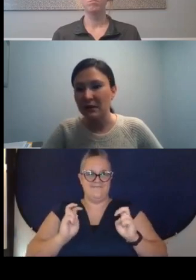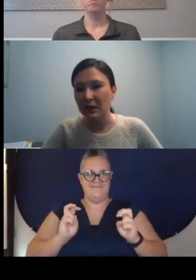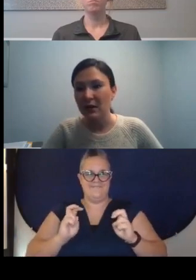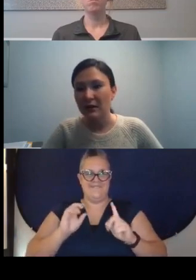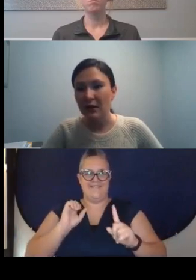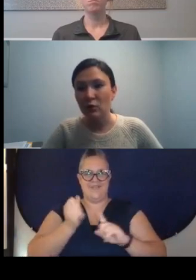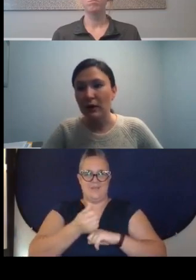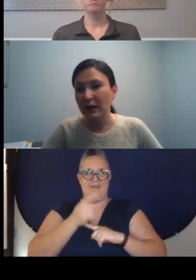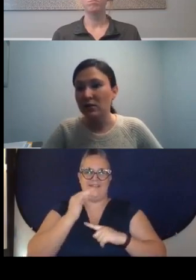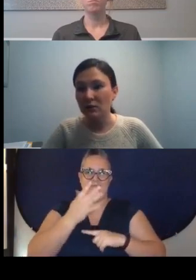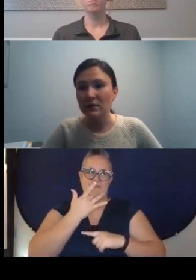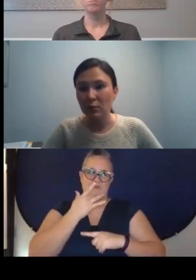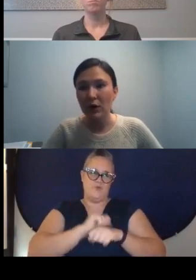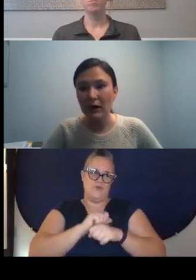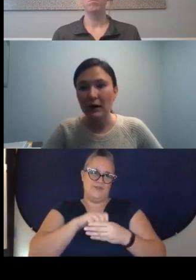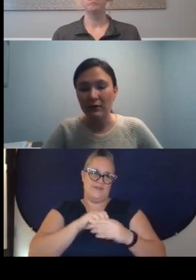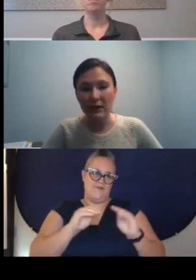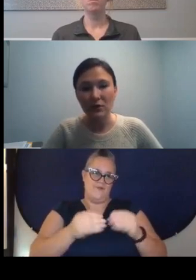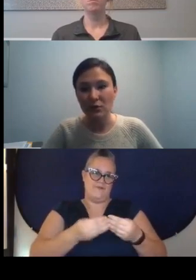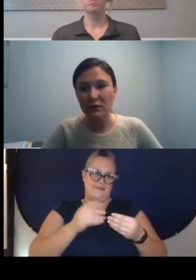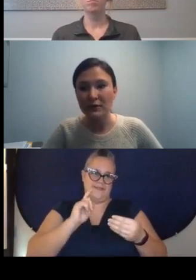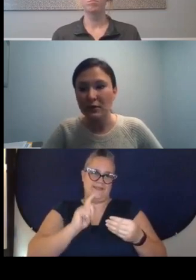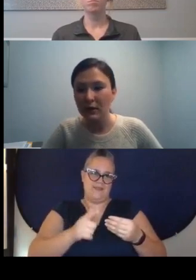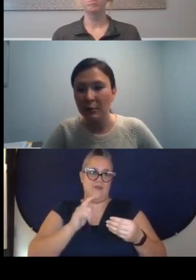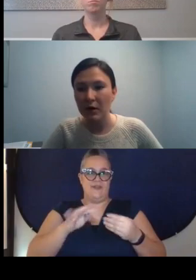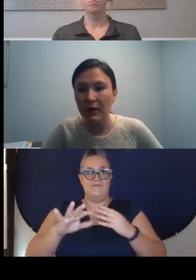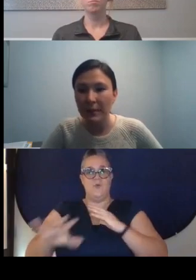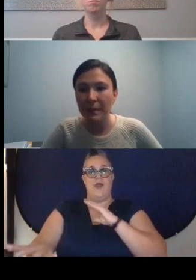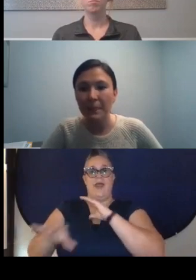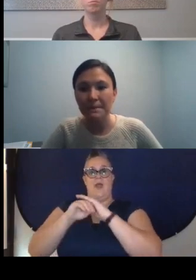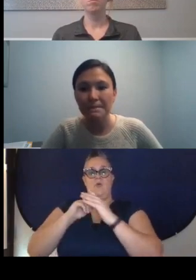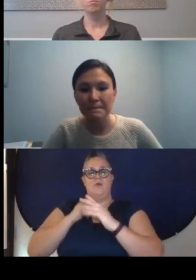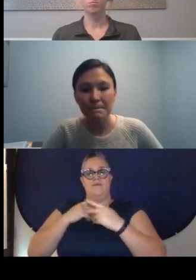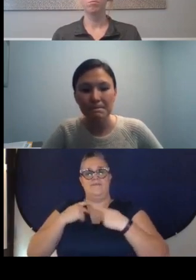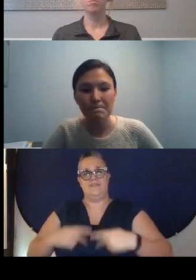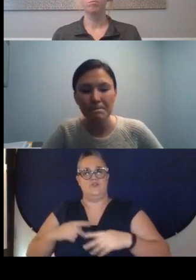that's something that you want to get to at some point and out of actually doing the physical labor of it.